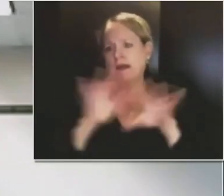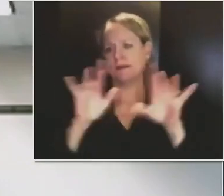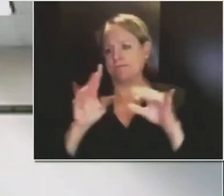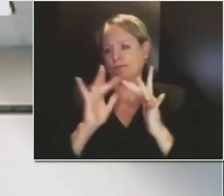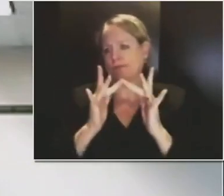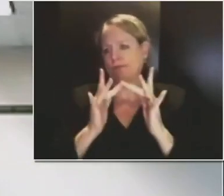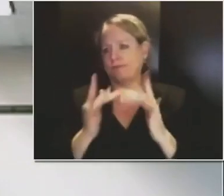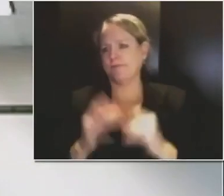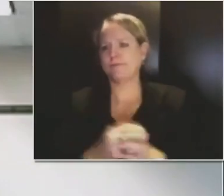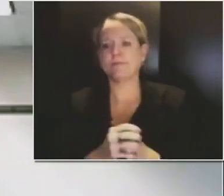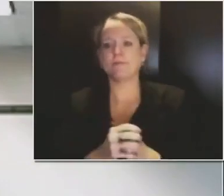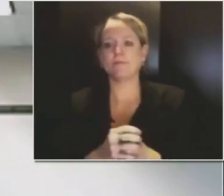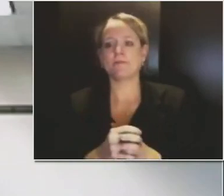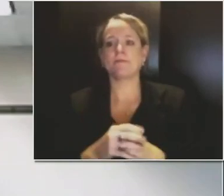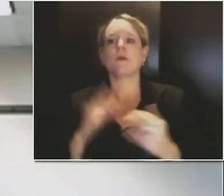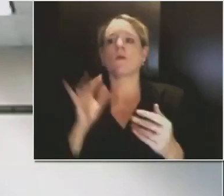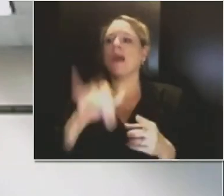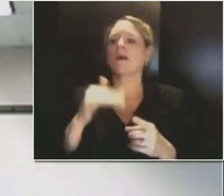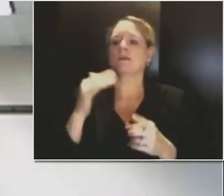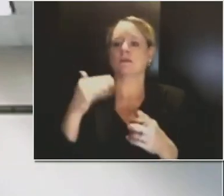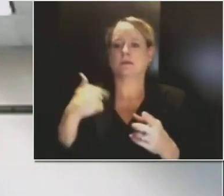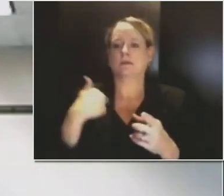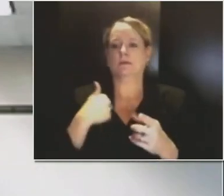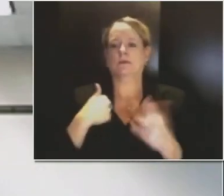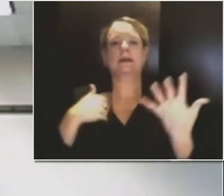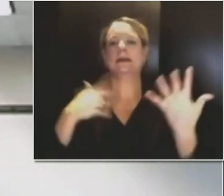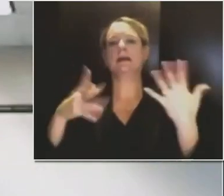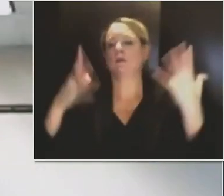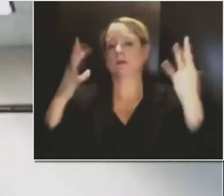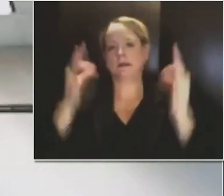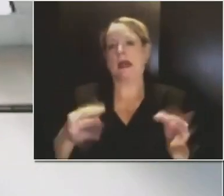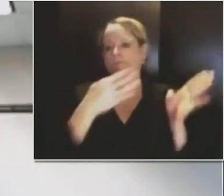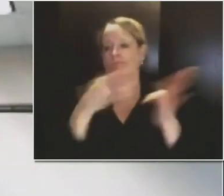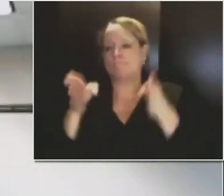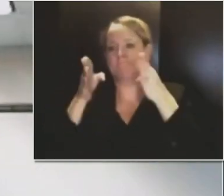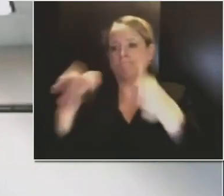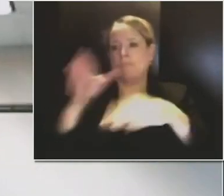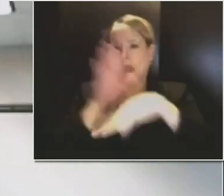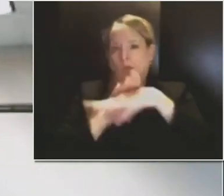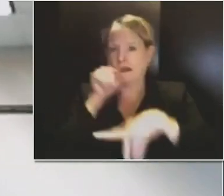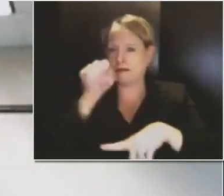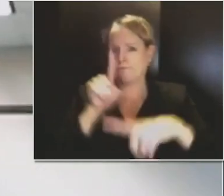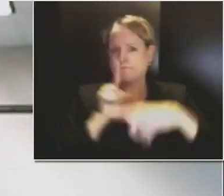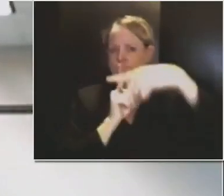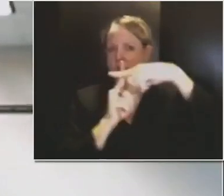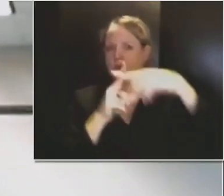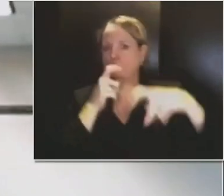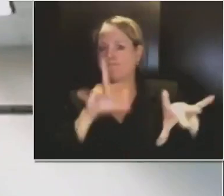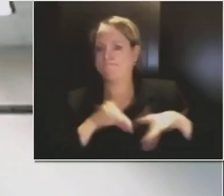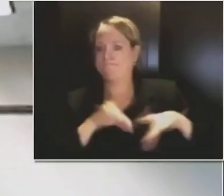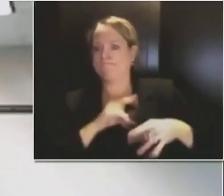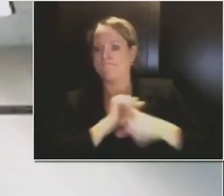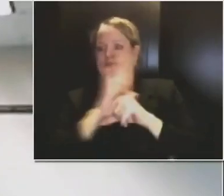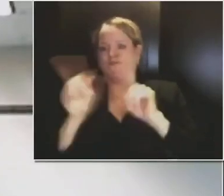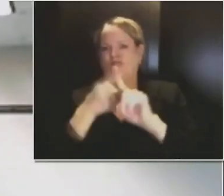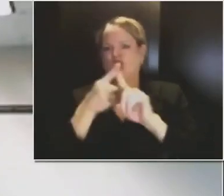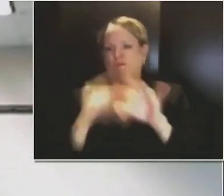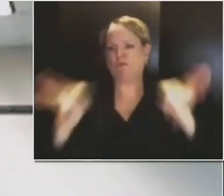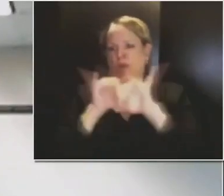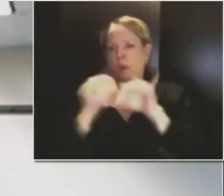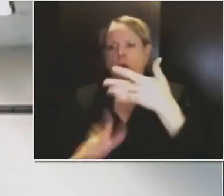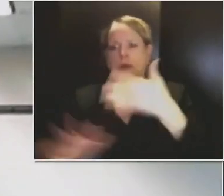well, were always being moved quickly. And so the movement of the negative tests wasn't as critical